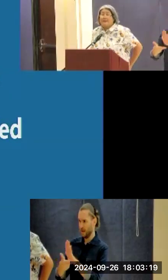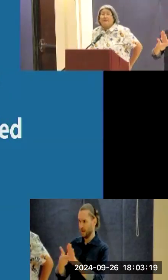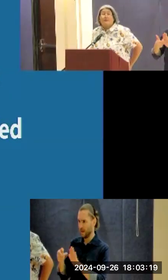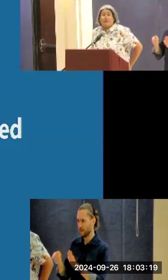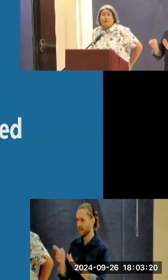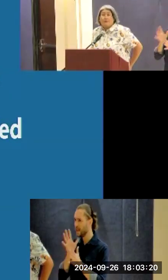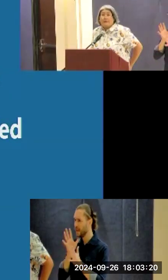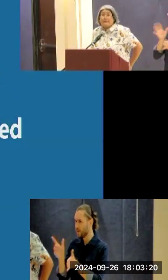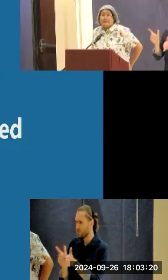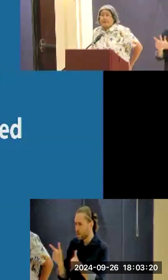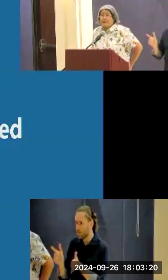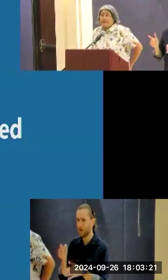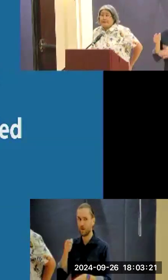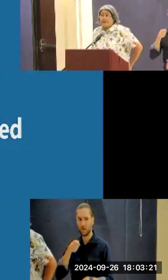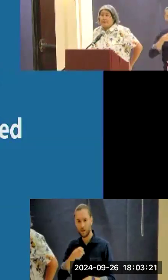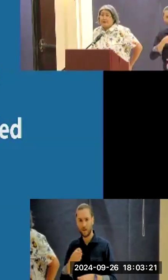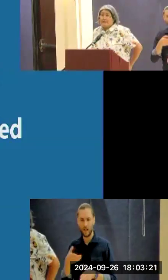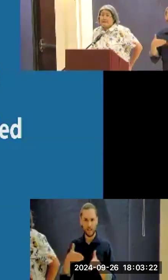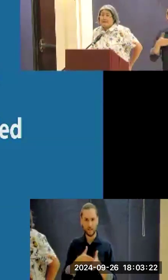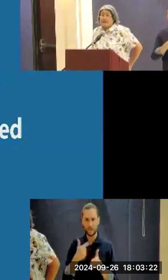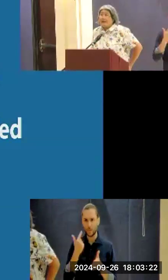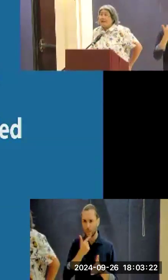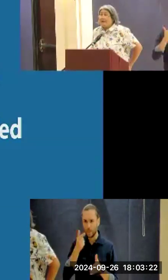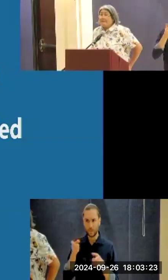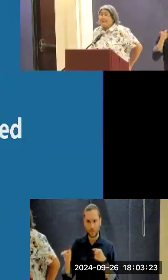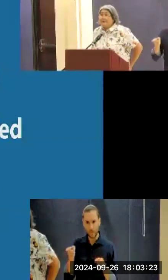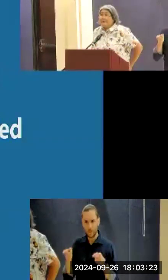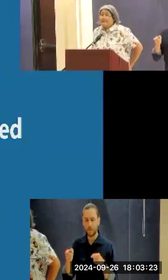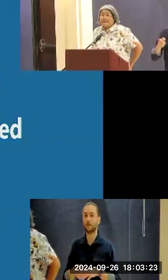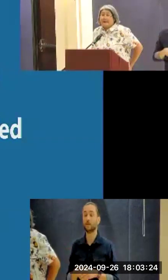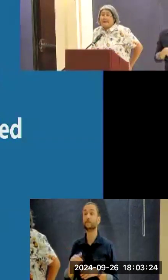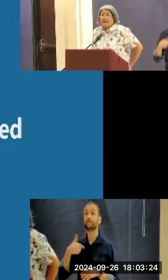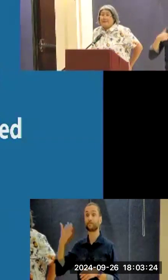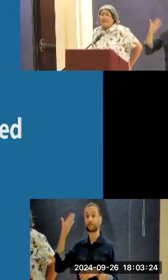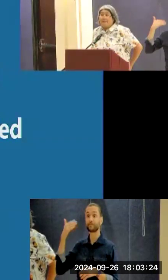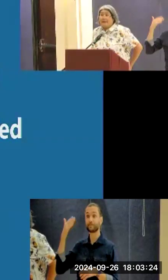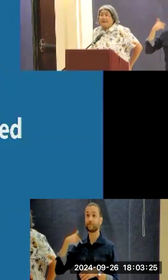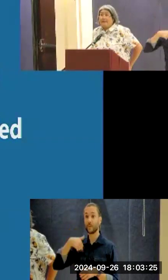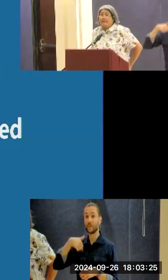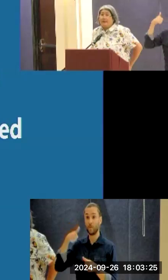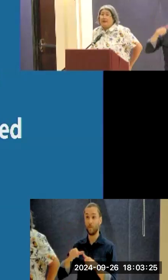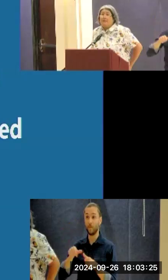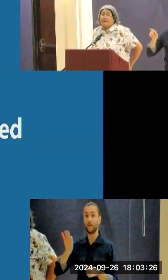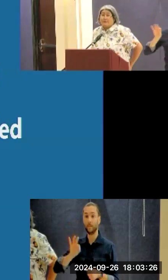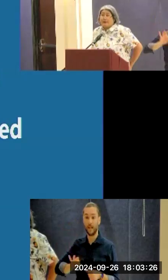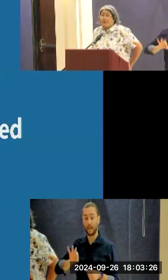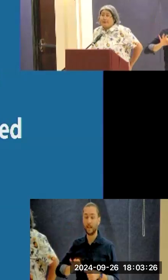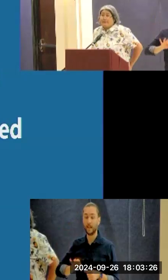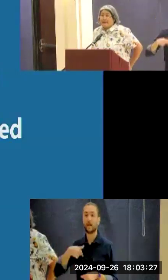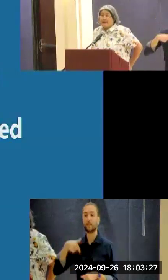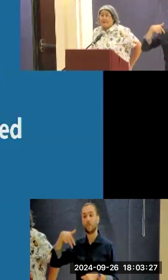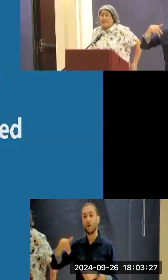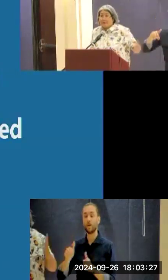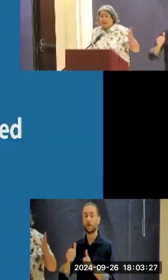and who is it oriented towards? I remember an incident happened in Maine when I was walking with